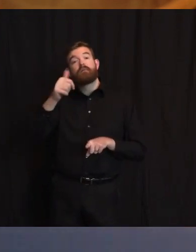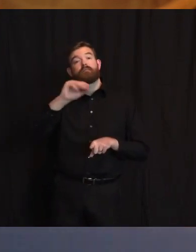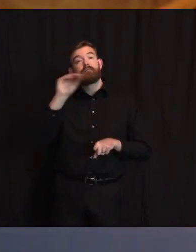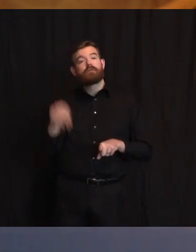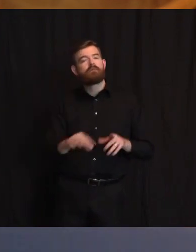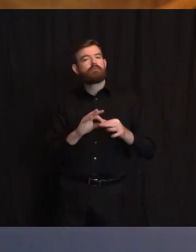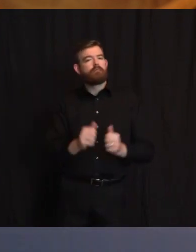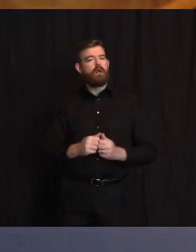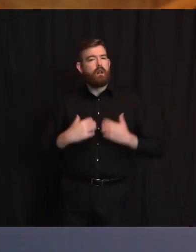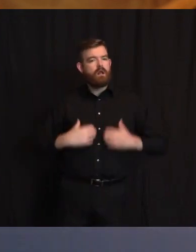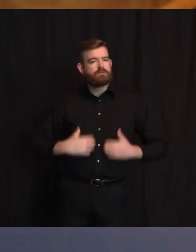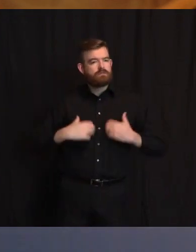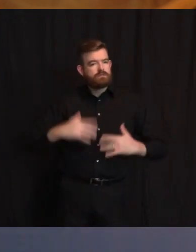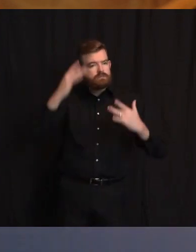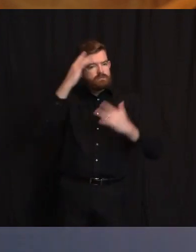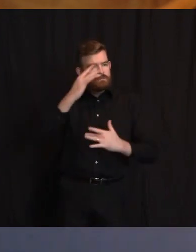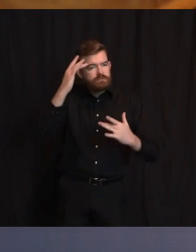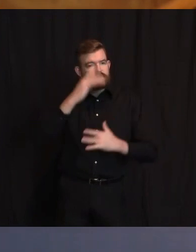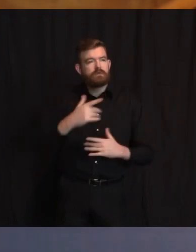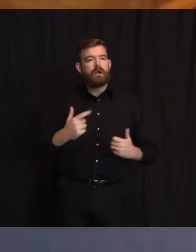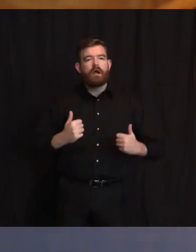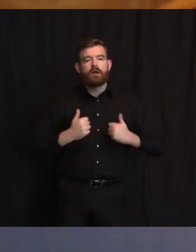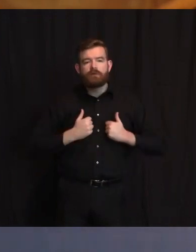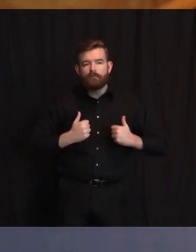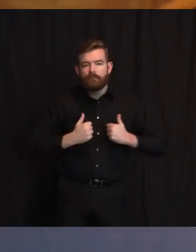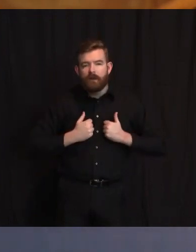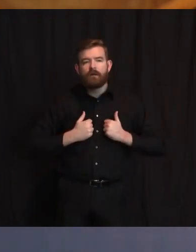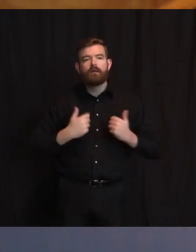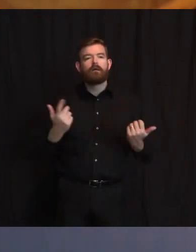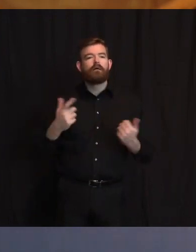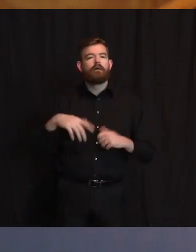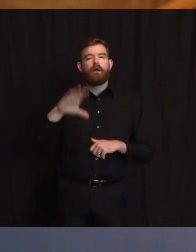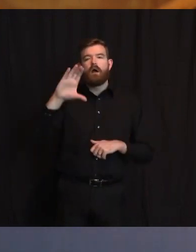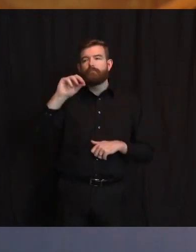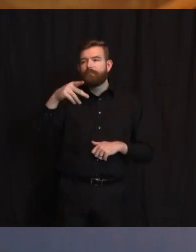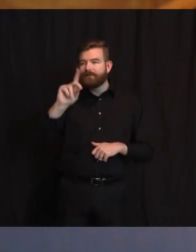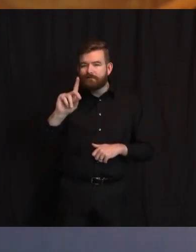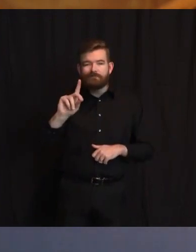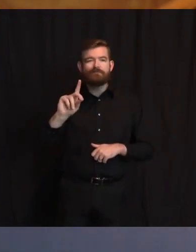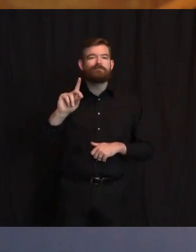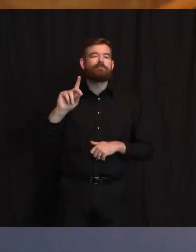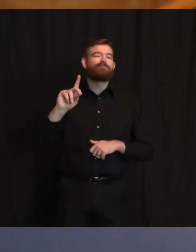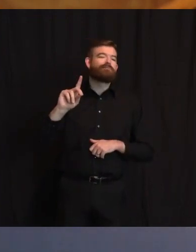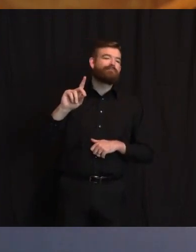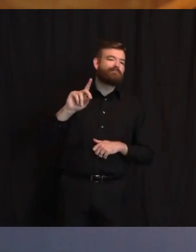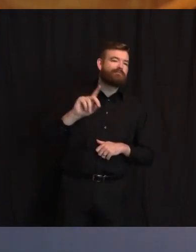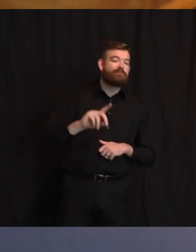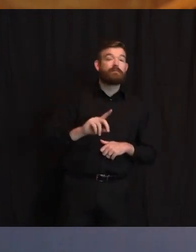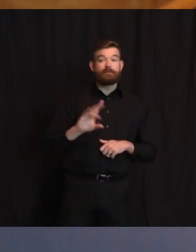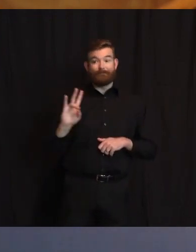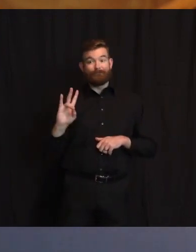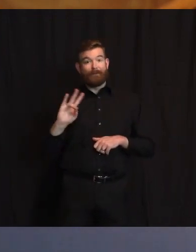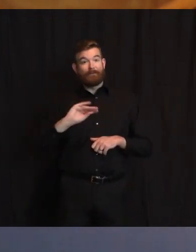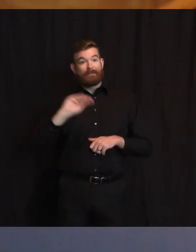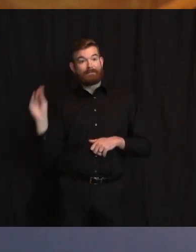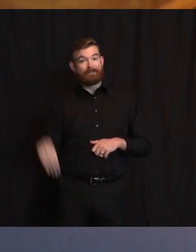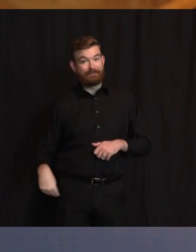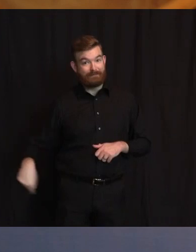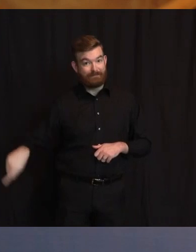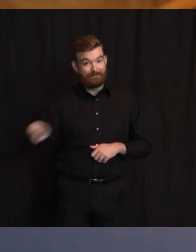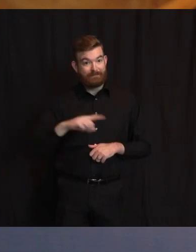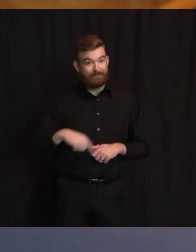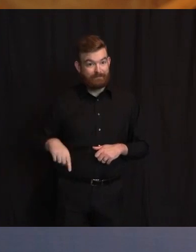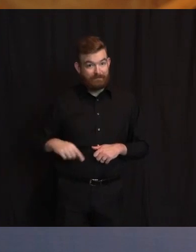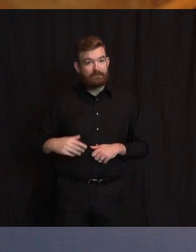asthma, emphysema, COPD, chronic obstructive pulmonary disease, 7% chronic renal